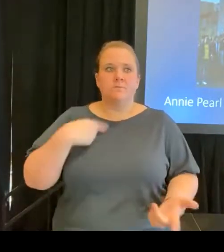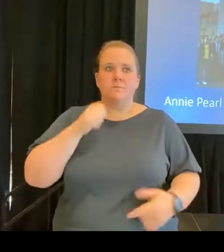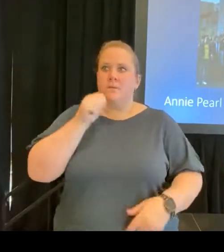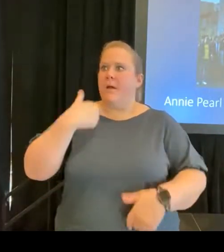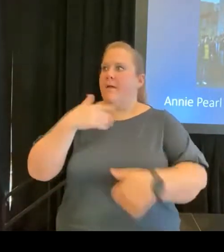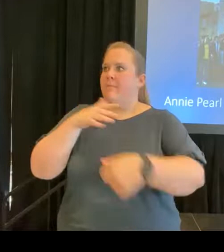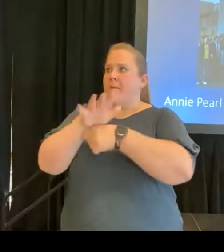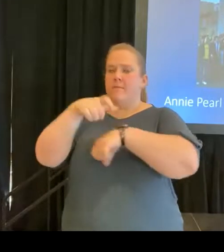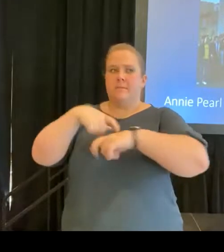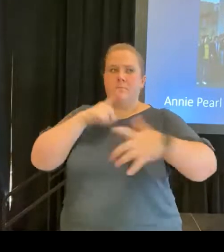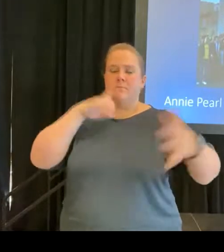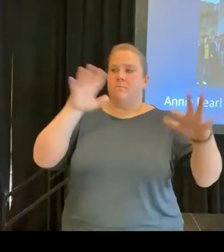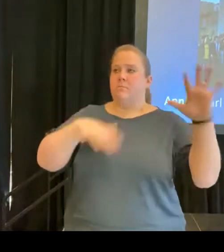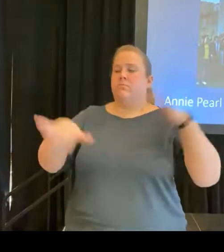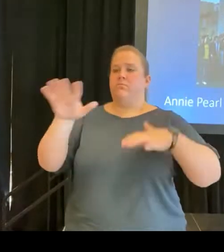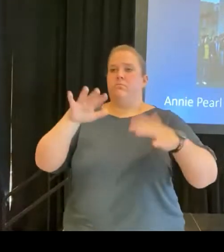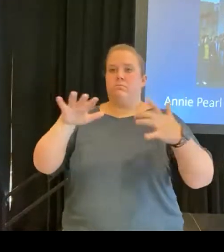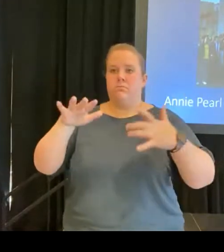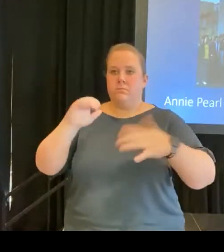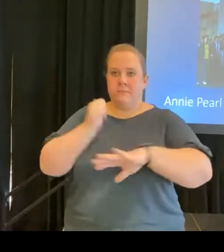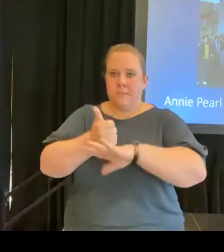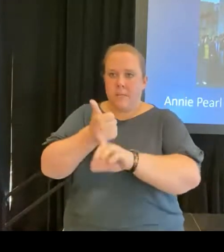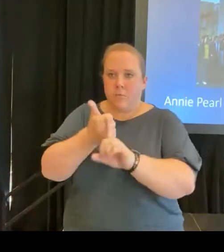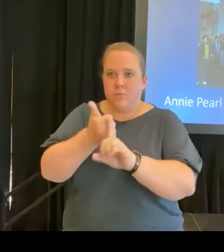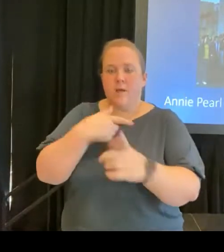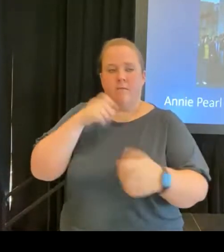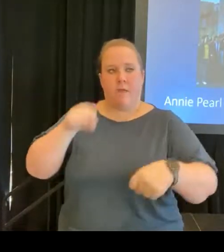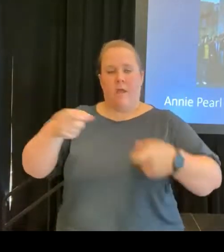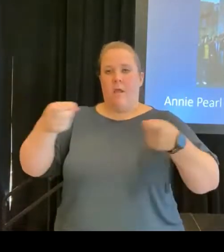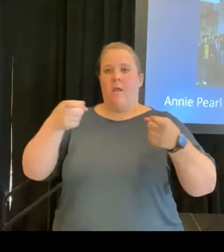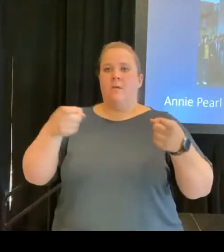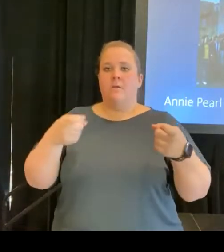to recoup, you know, where you can handle it.